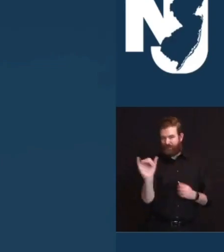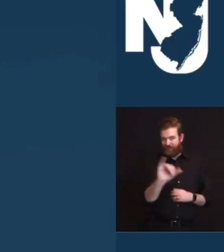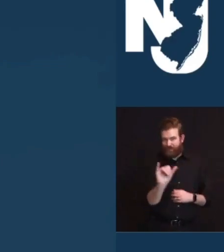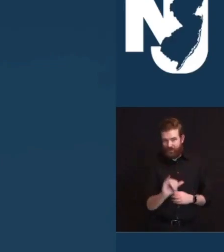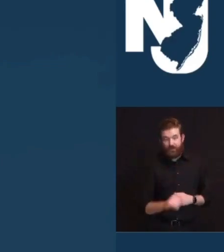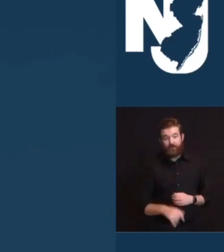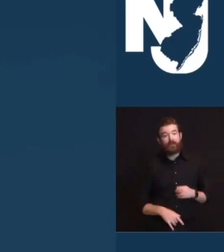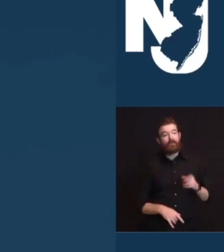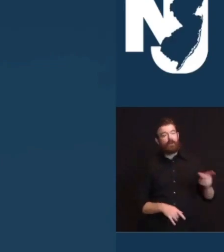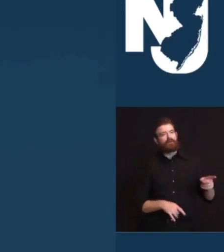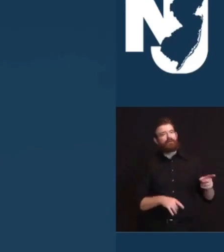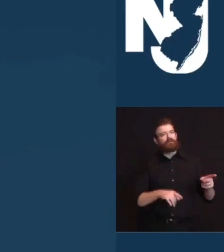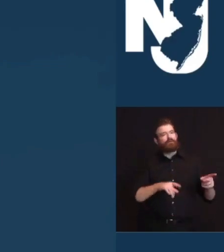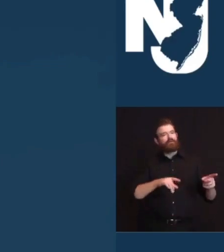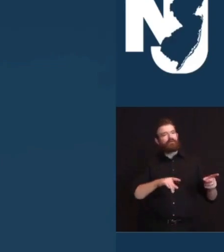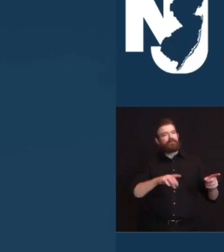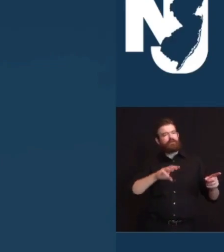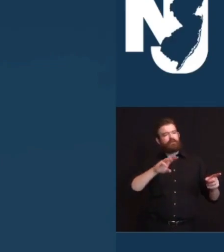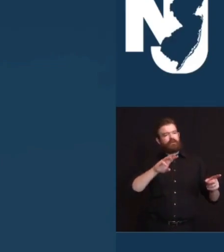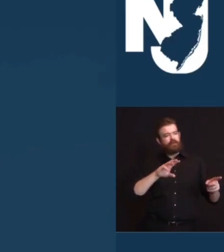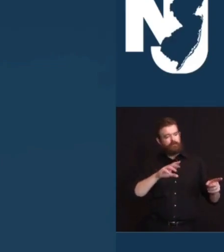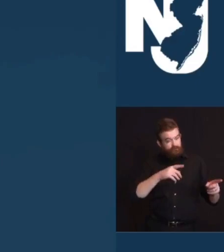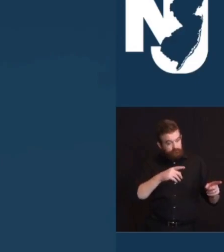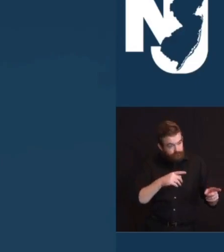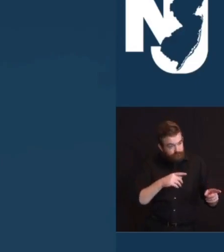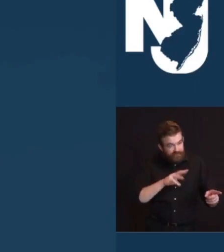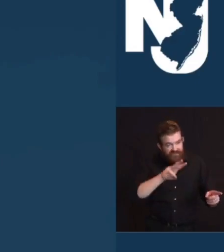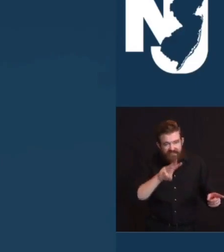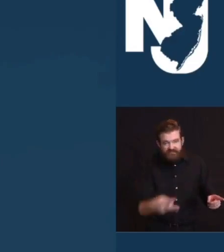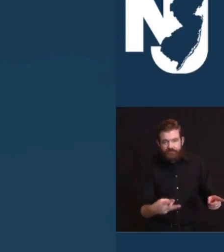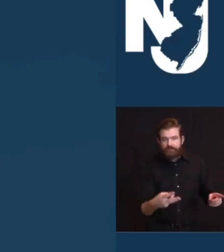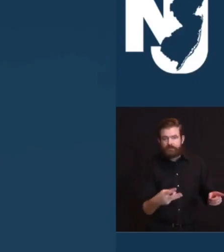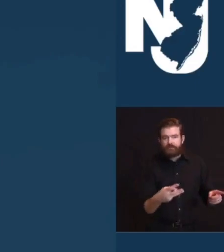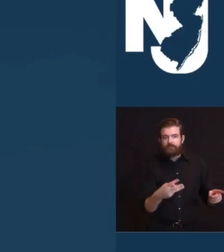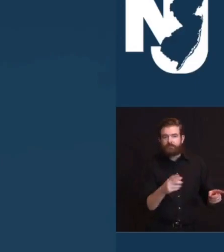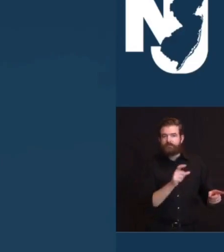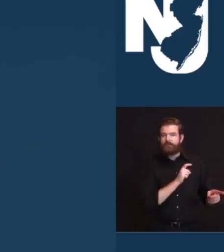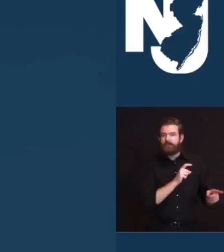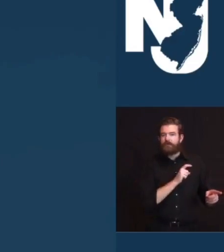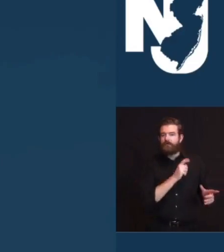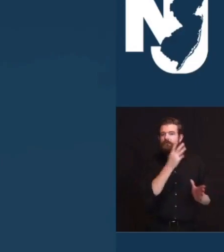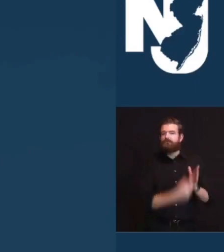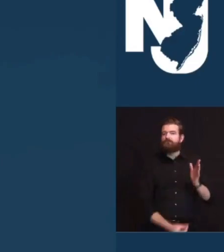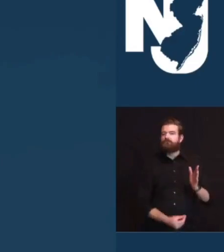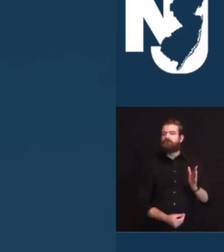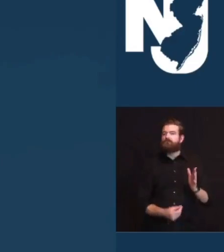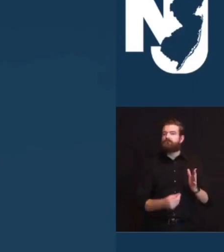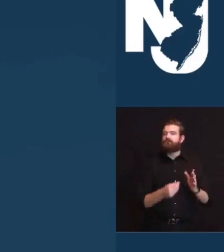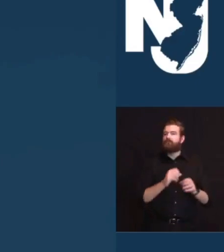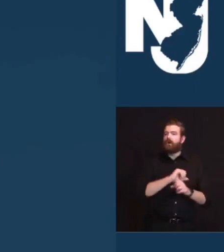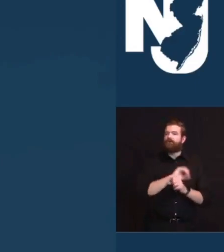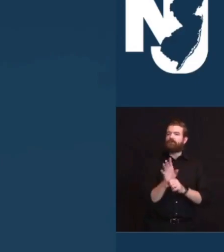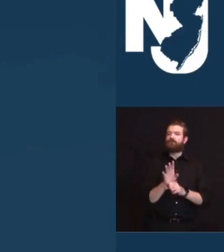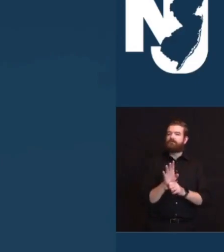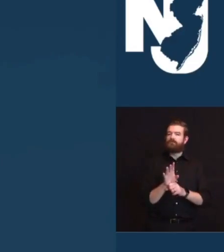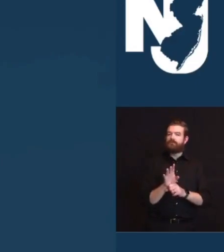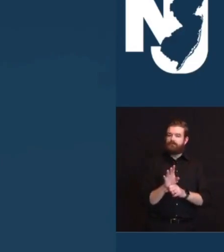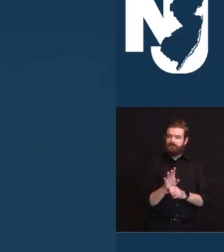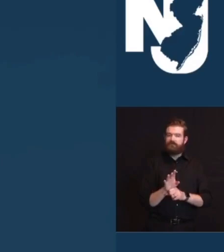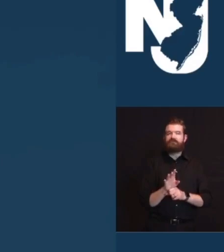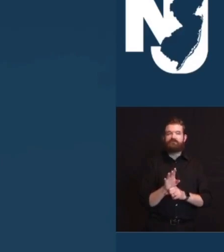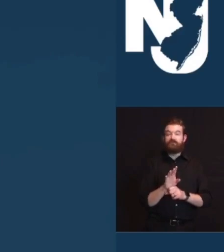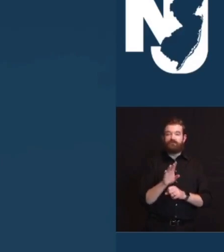Newark Police Department lost to this pandemic. We thank him for his service to the community he loved, and may God bless and watch over